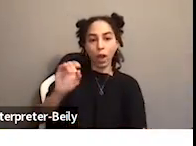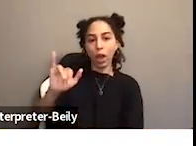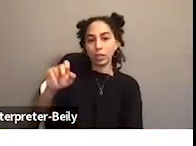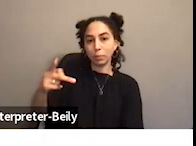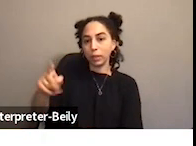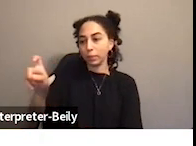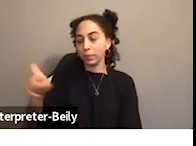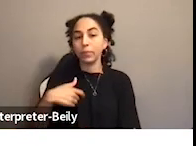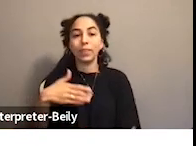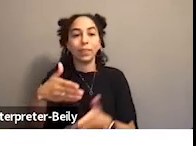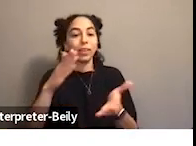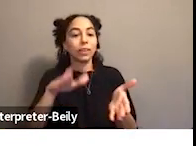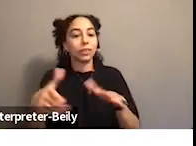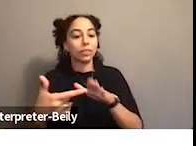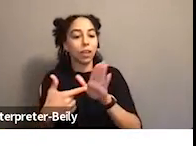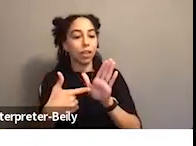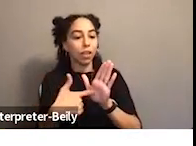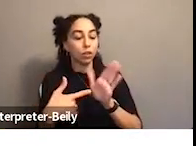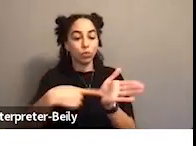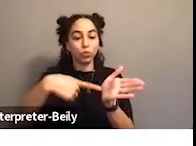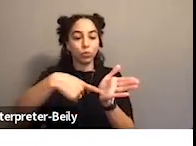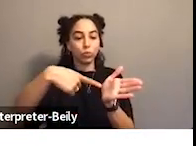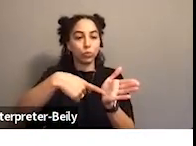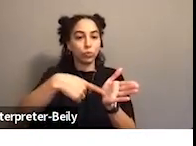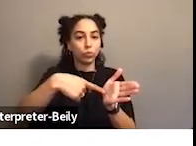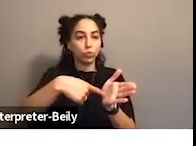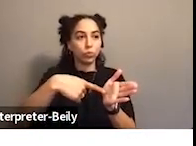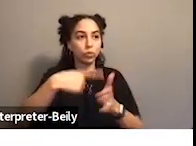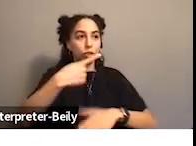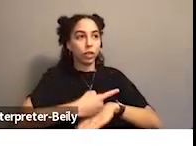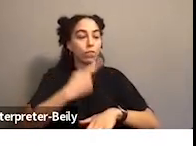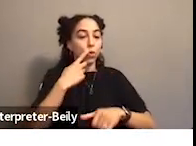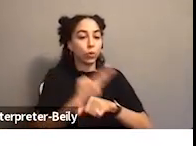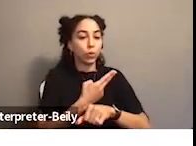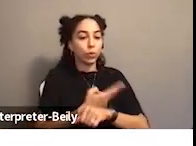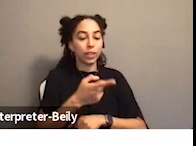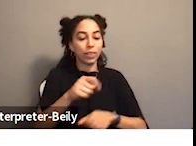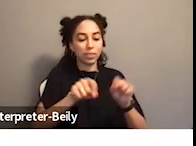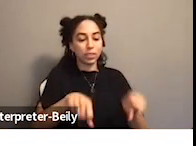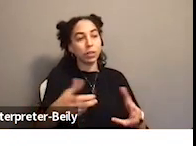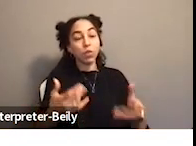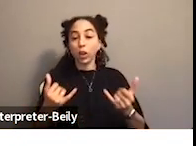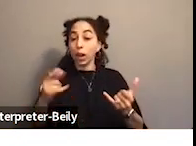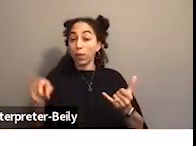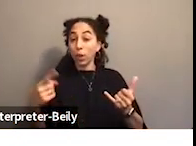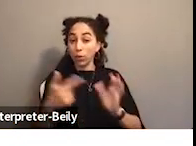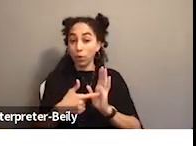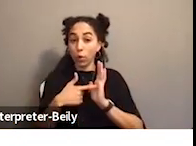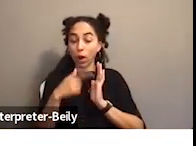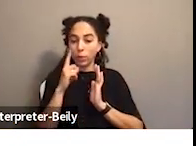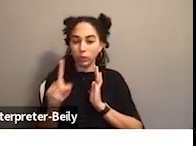The deadline for people using the system right now, the only requirement is